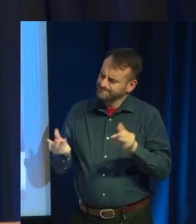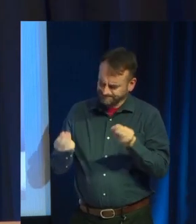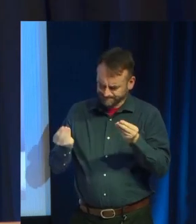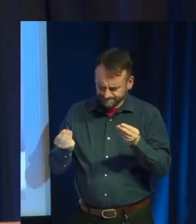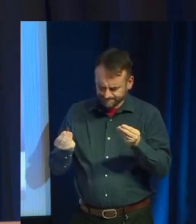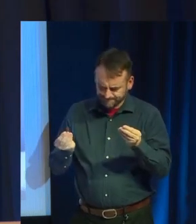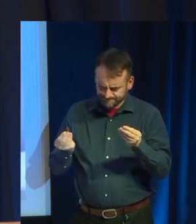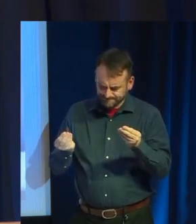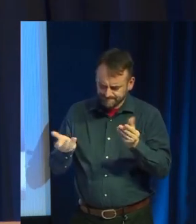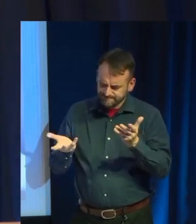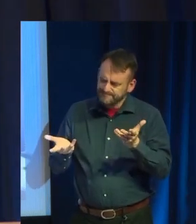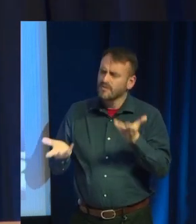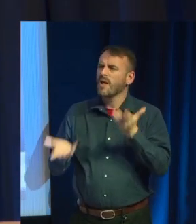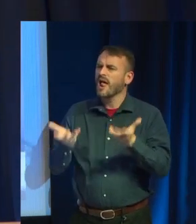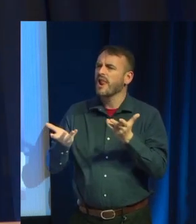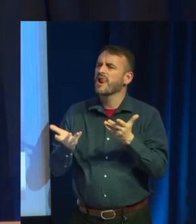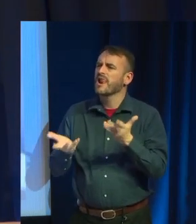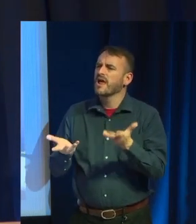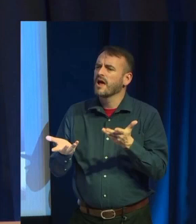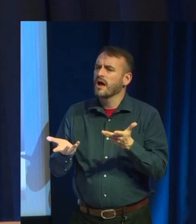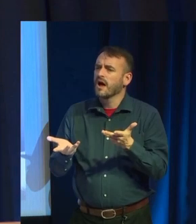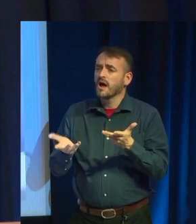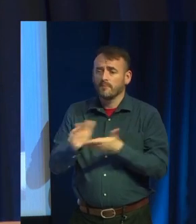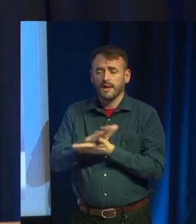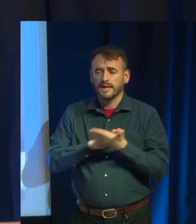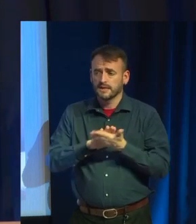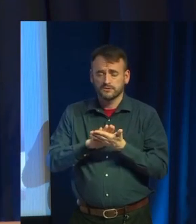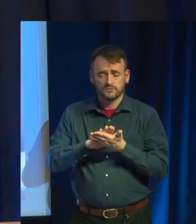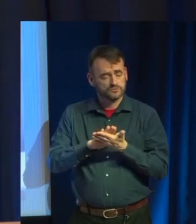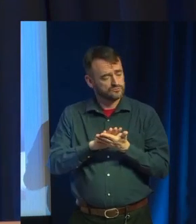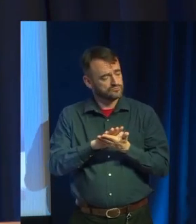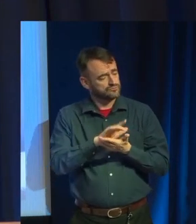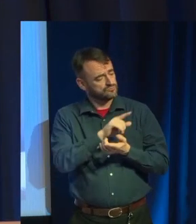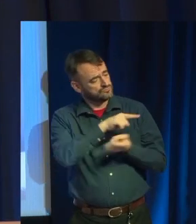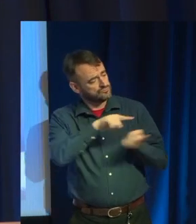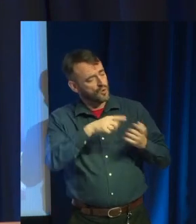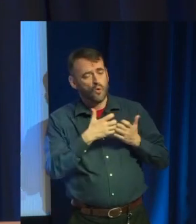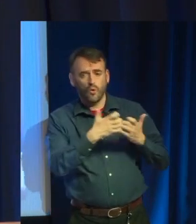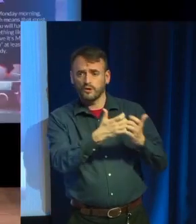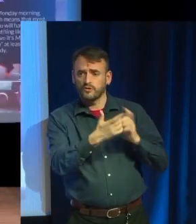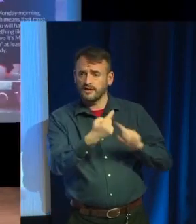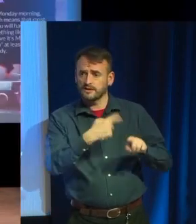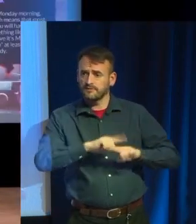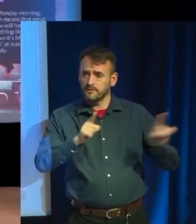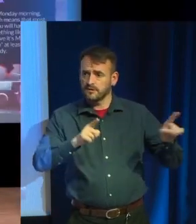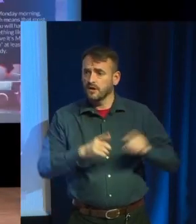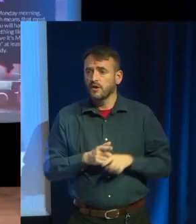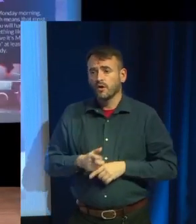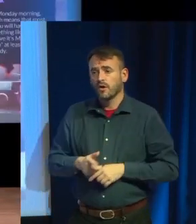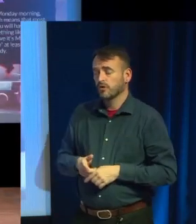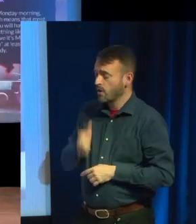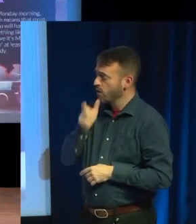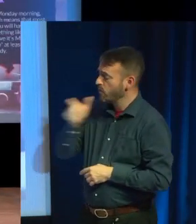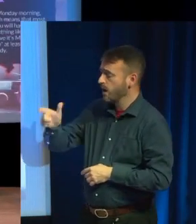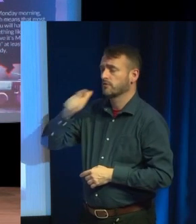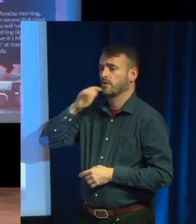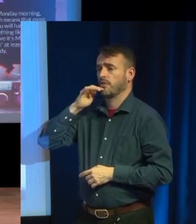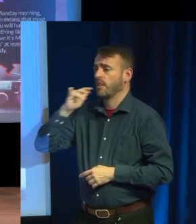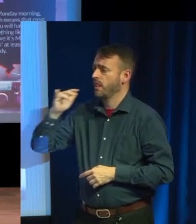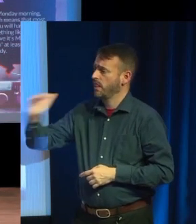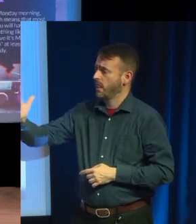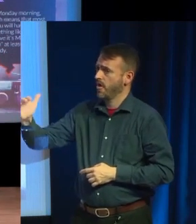have different reactions, because sometimes spoken words, when written on the page, are